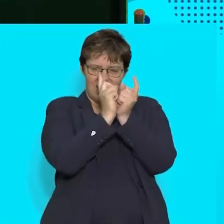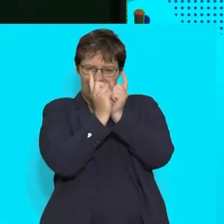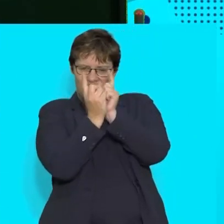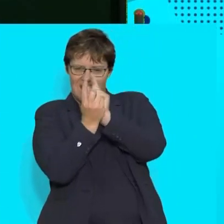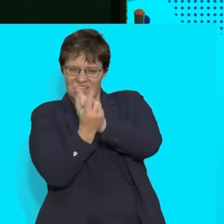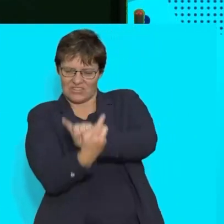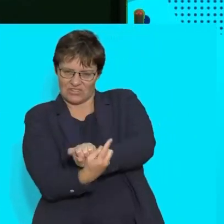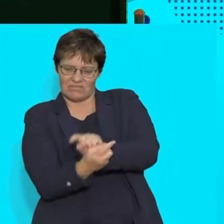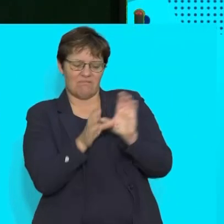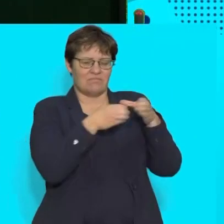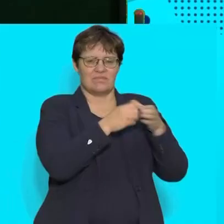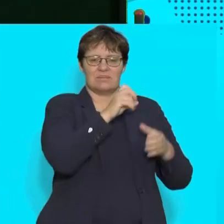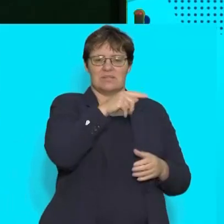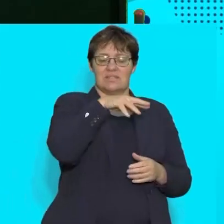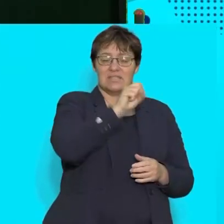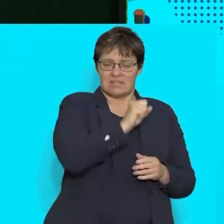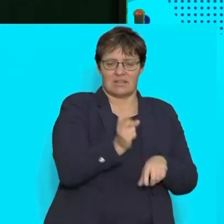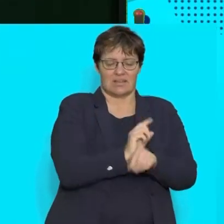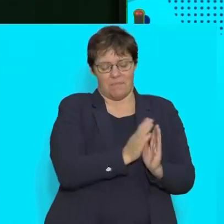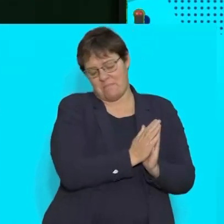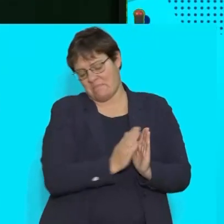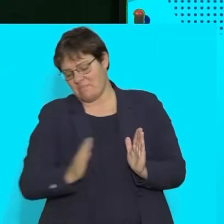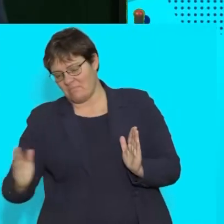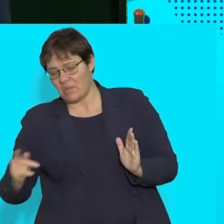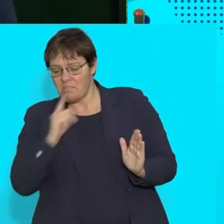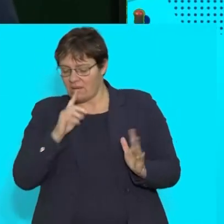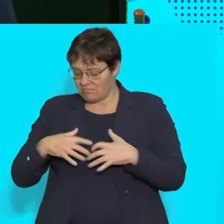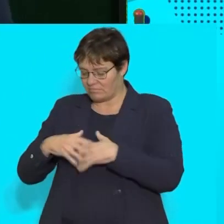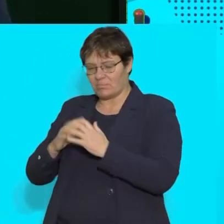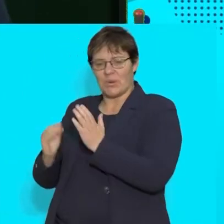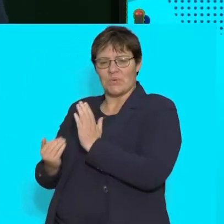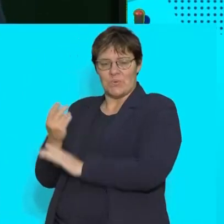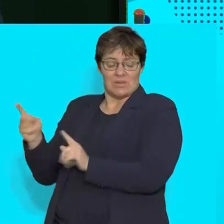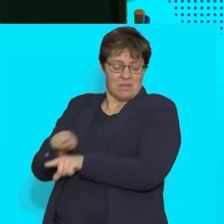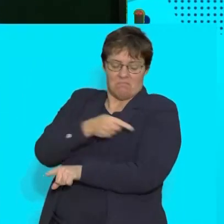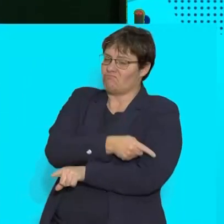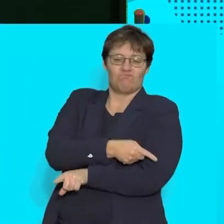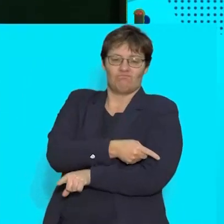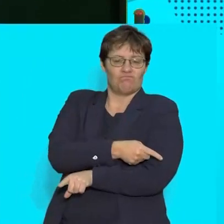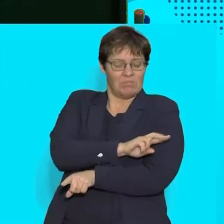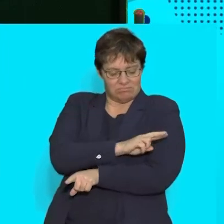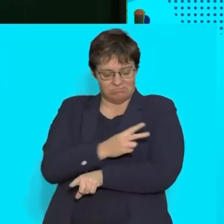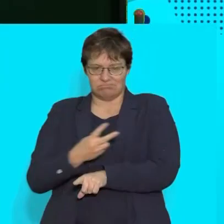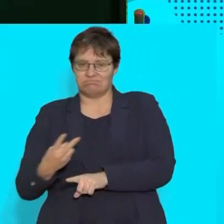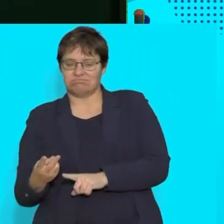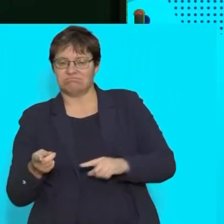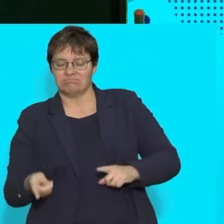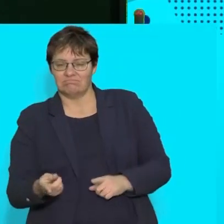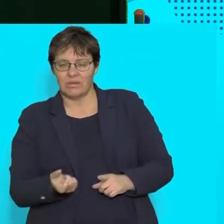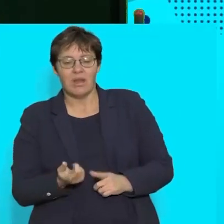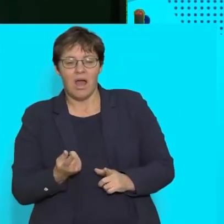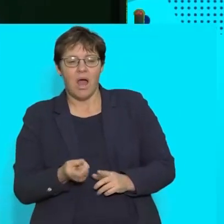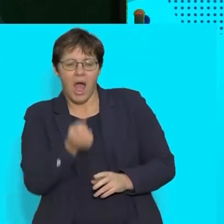change in species over a period of time that leads to the formation of new species. And this underpins